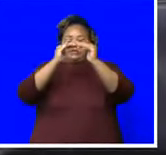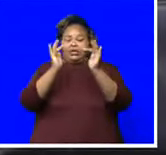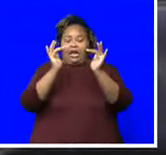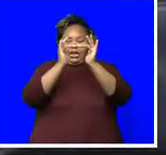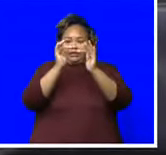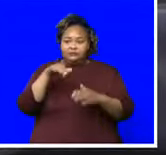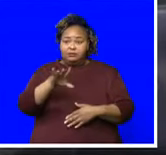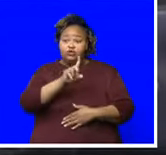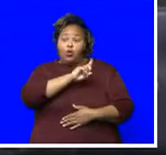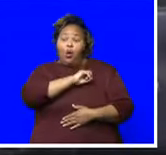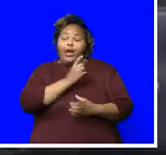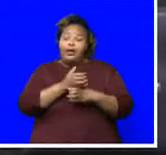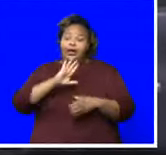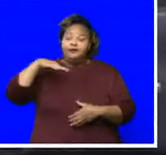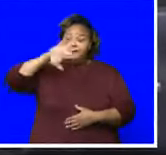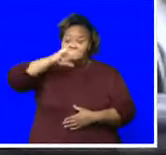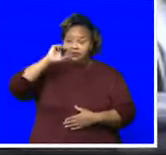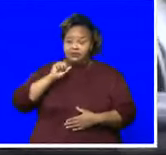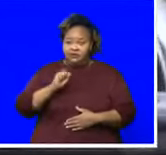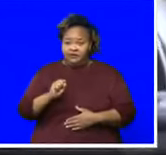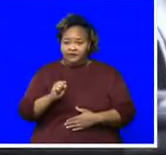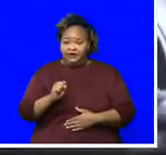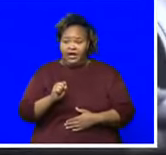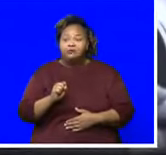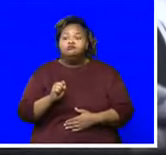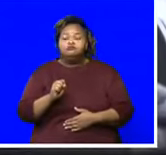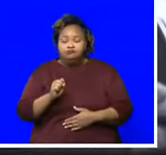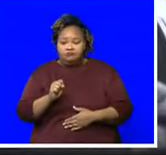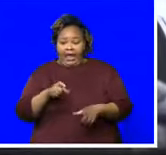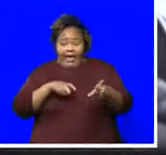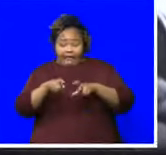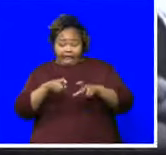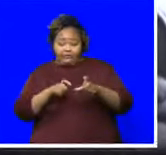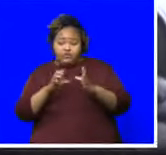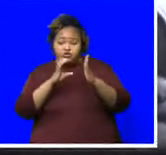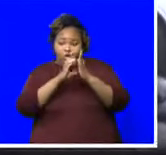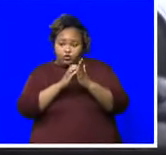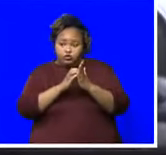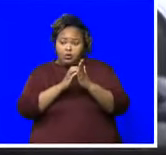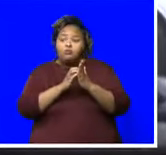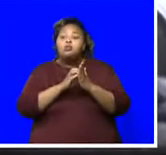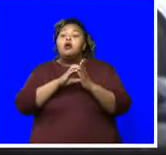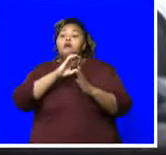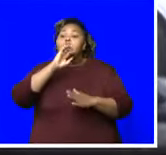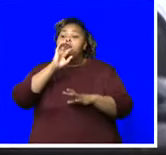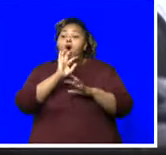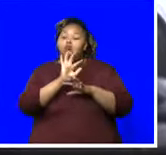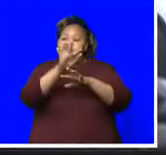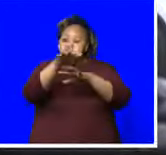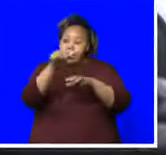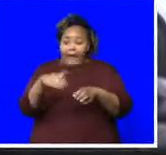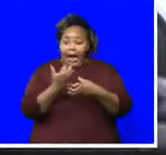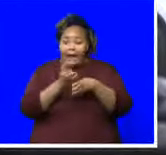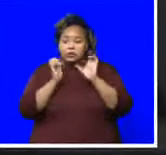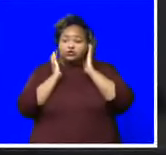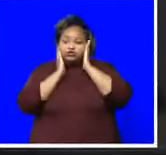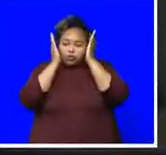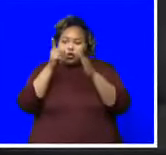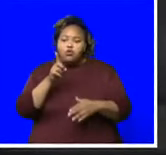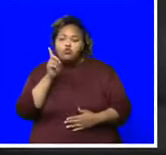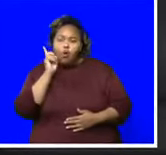lihlolo eNingizimu Afrika uMalusi lide kuleli kutawubuka ukuthi lolihlolo lwa matric luchutshwa ngendlela lefanele